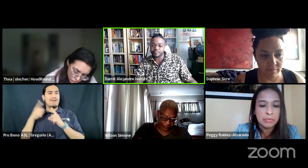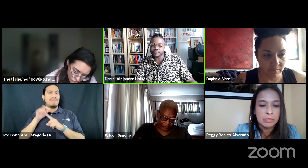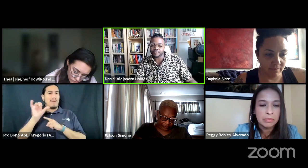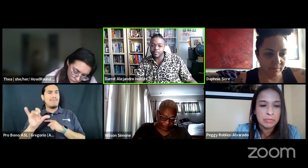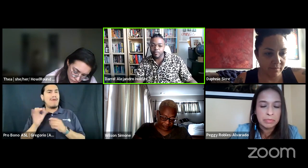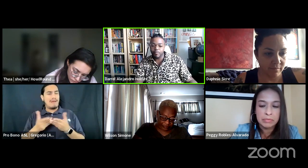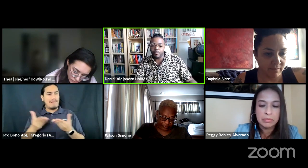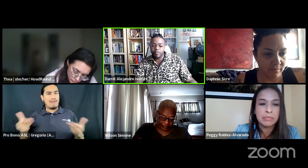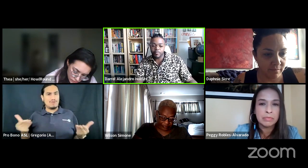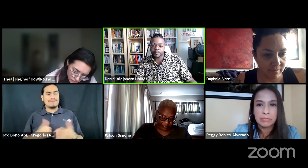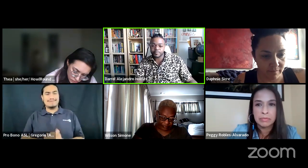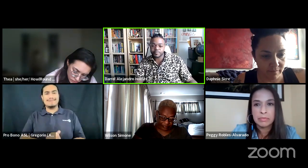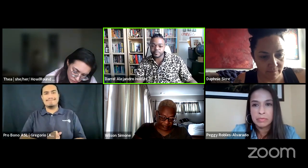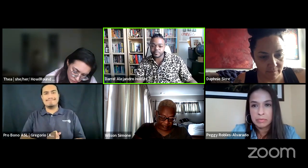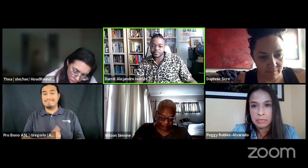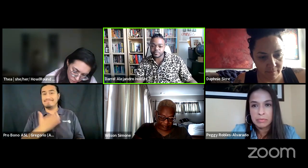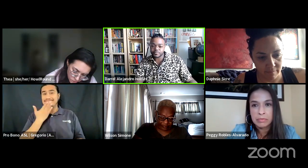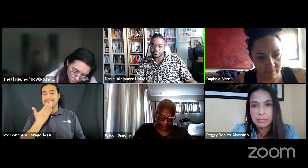Thanks.